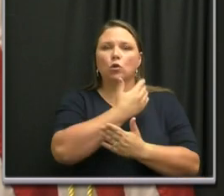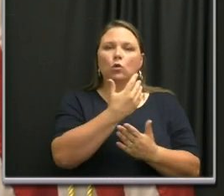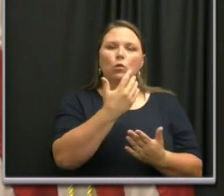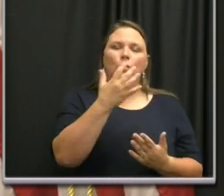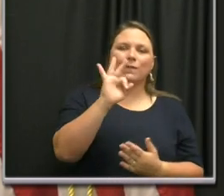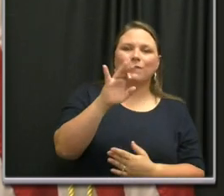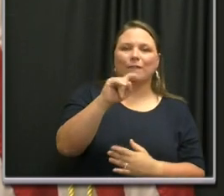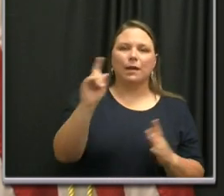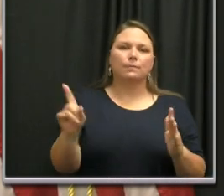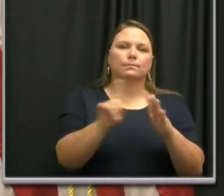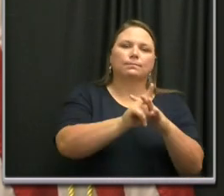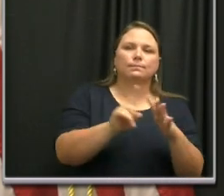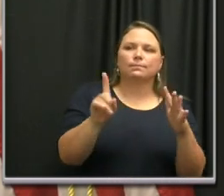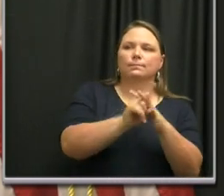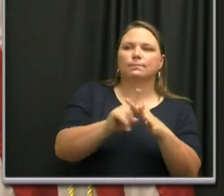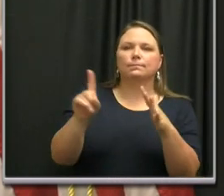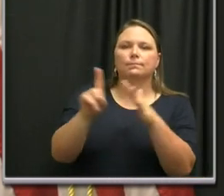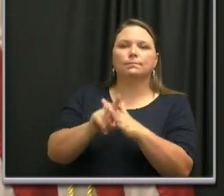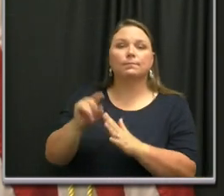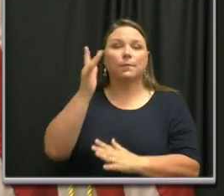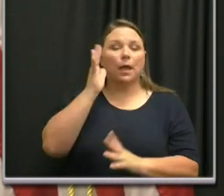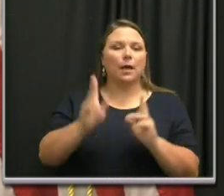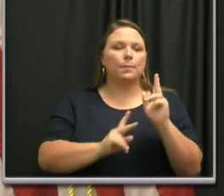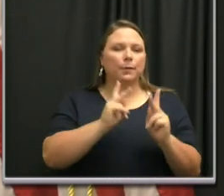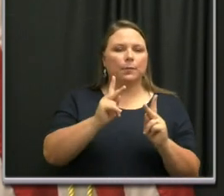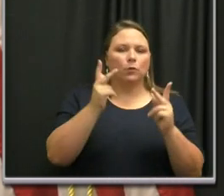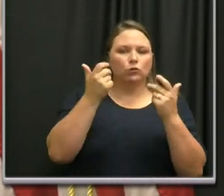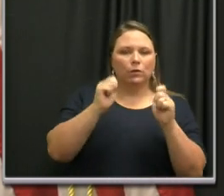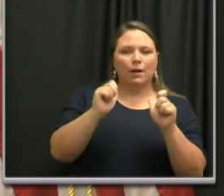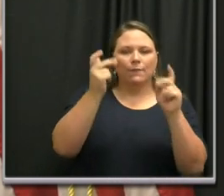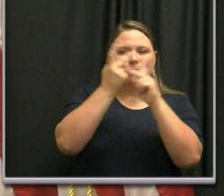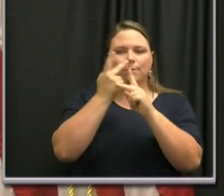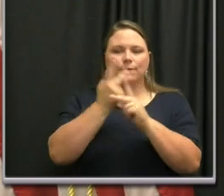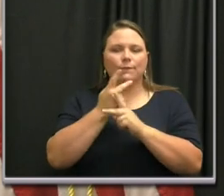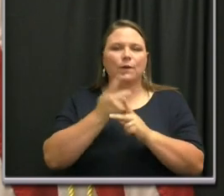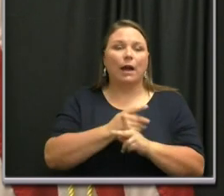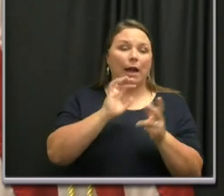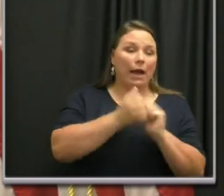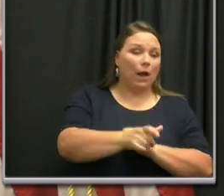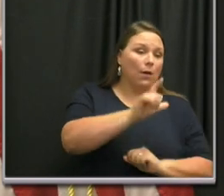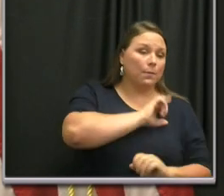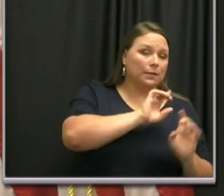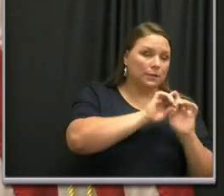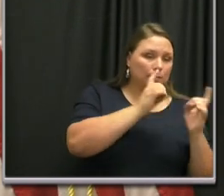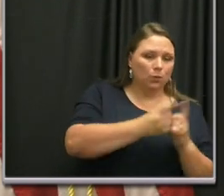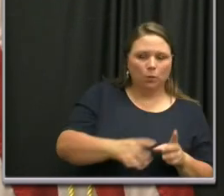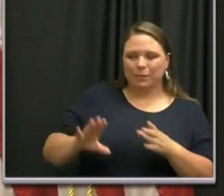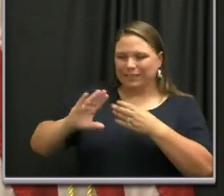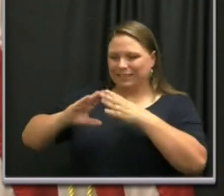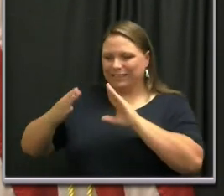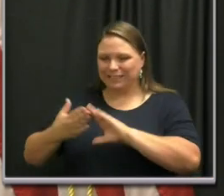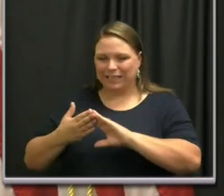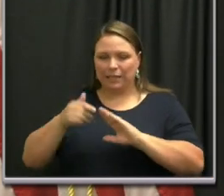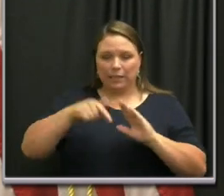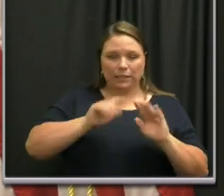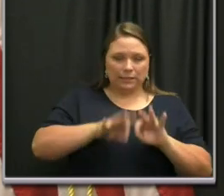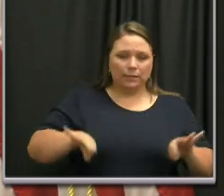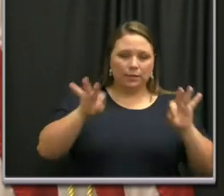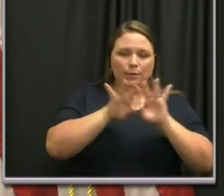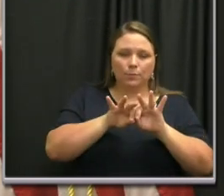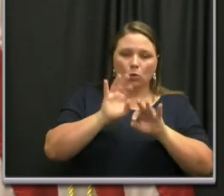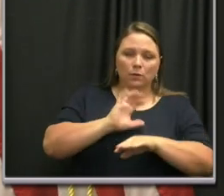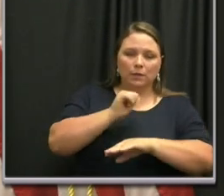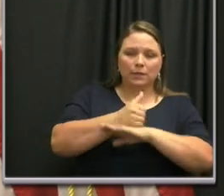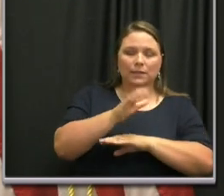as people explore how the police department and the city and this important institution of